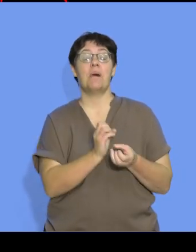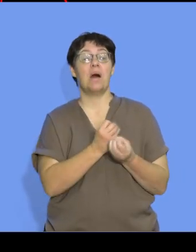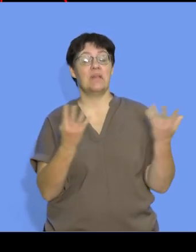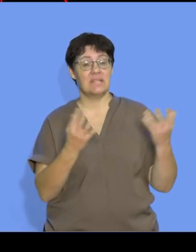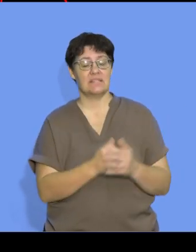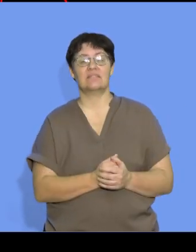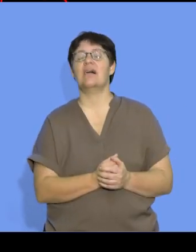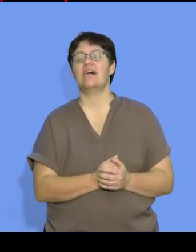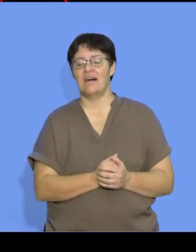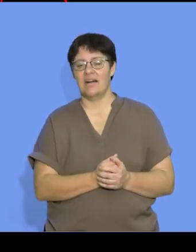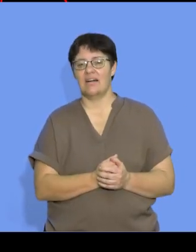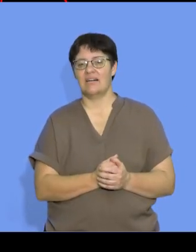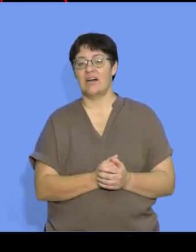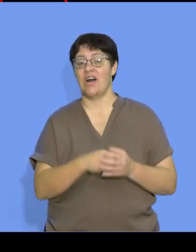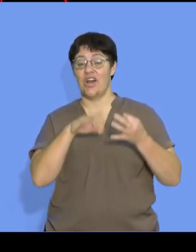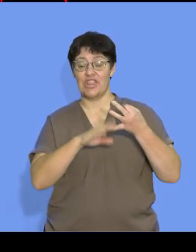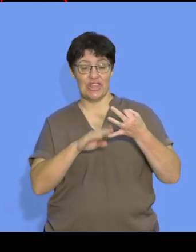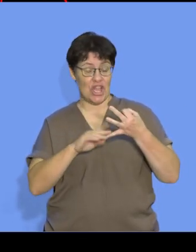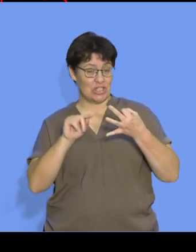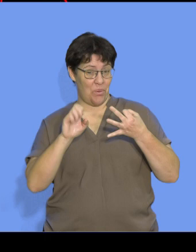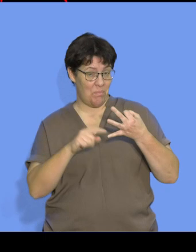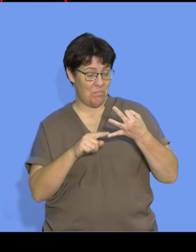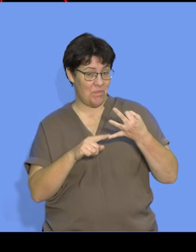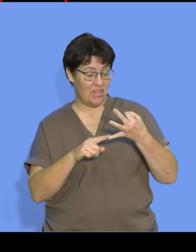we can see that the next term will have a value of